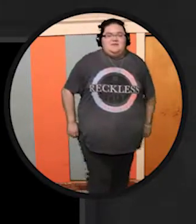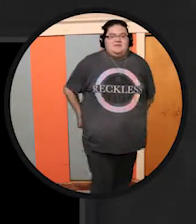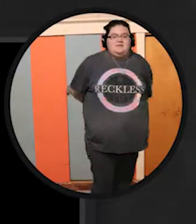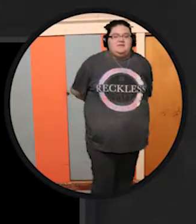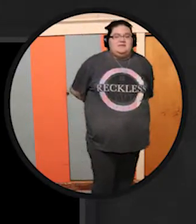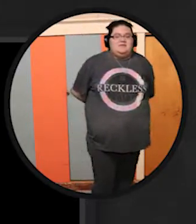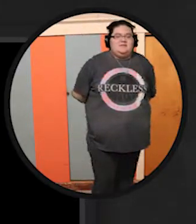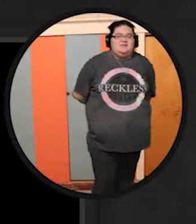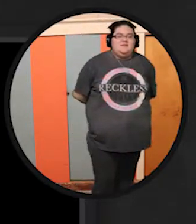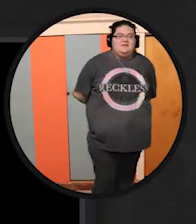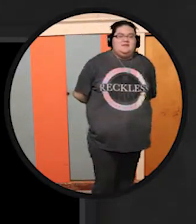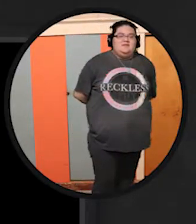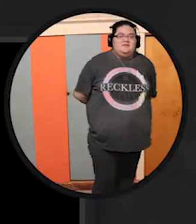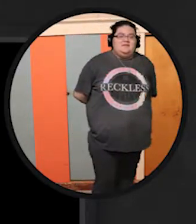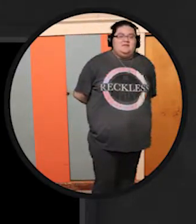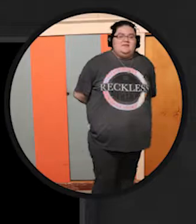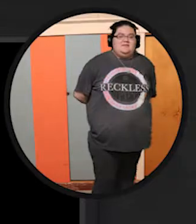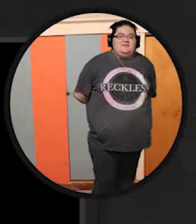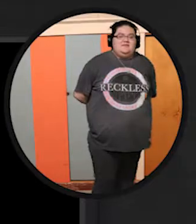this?